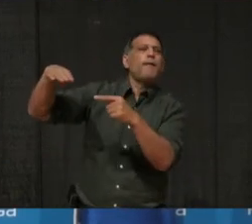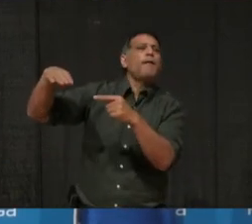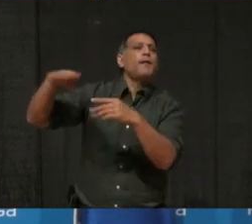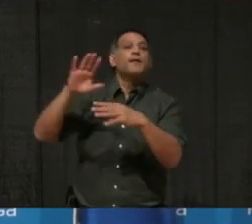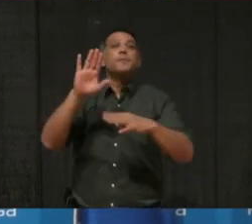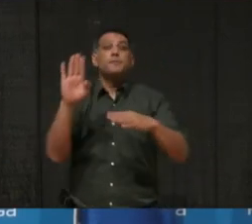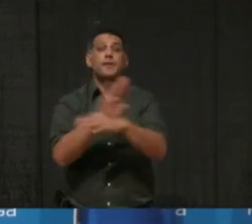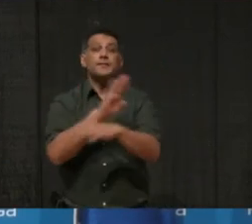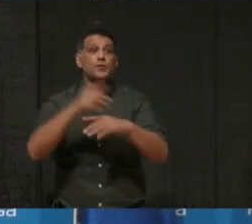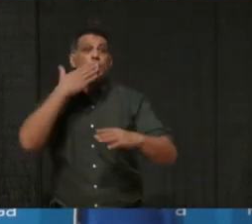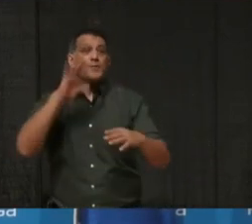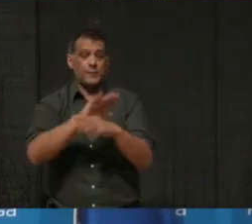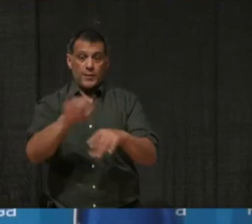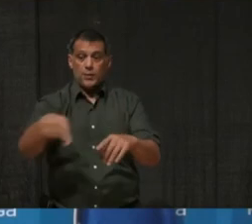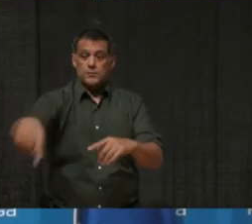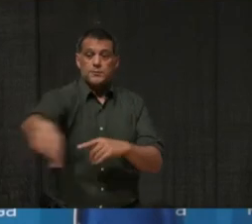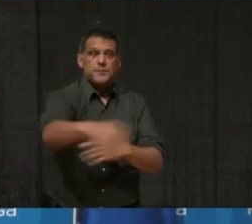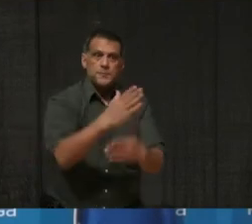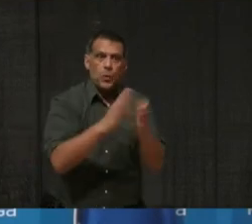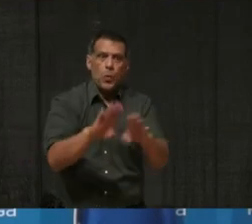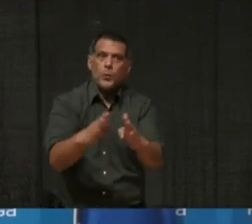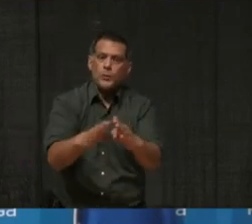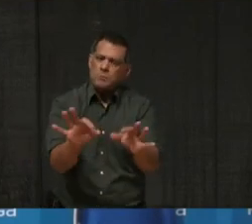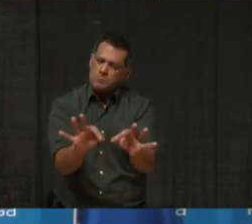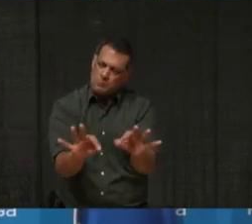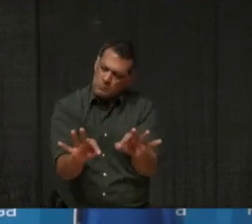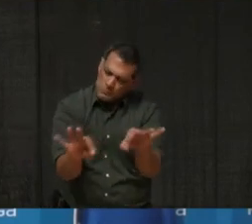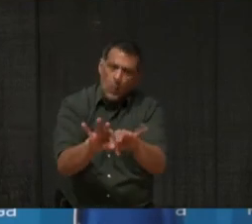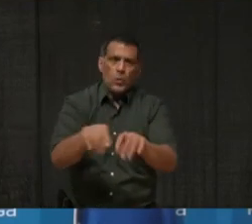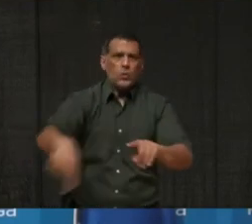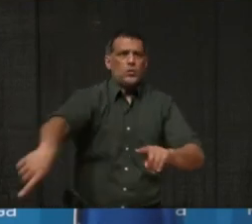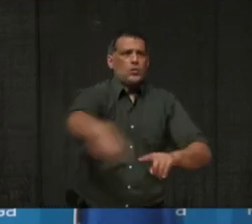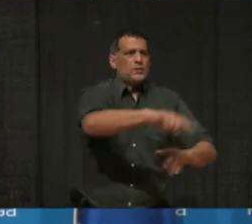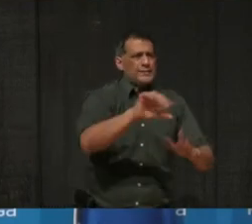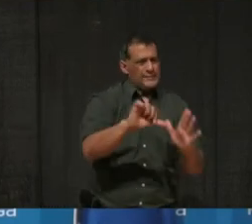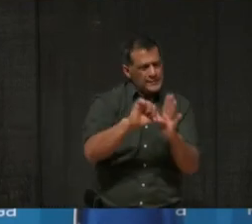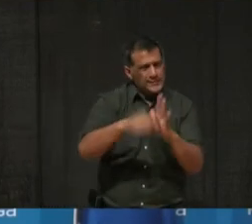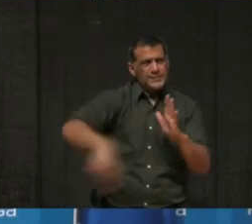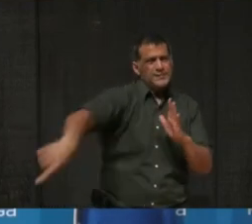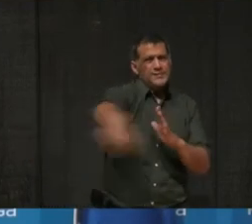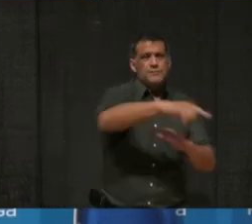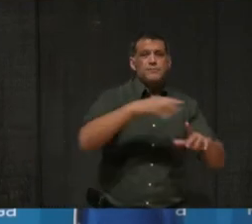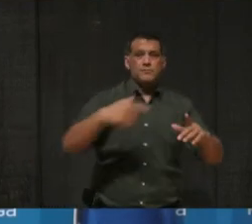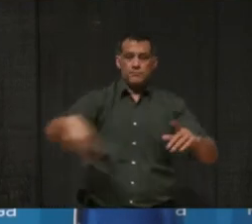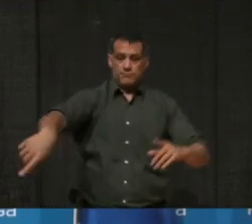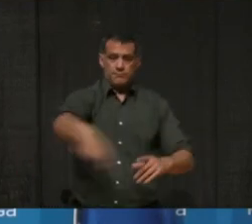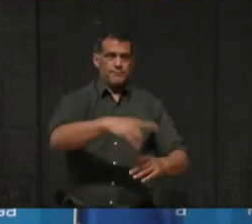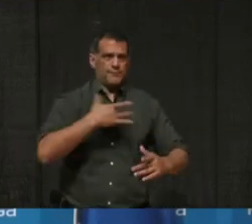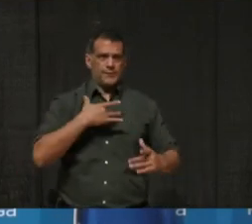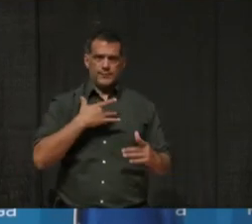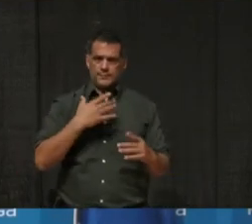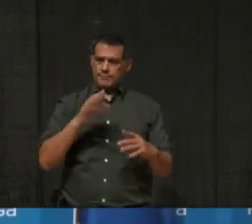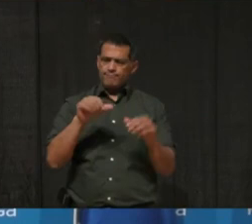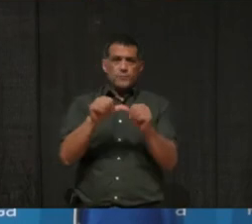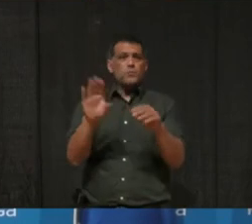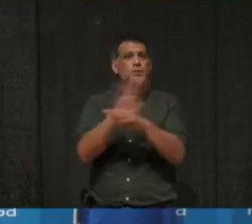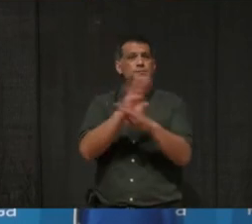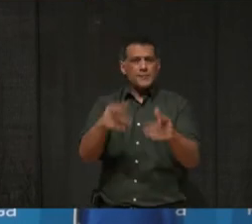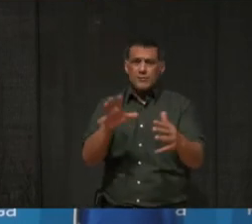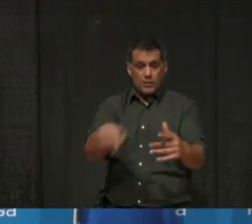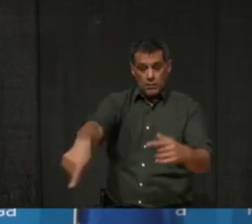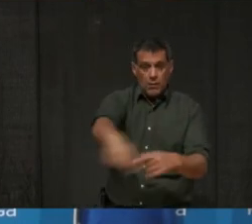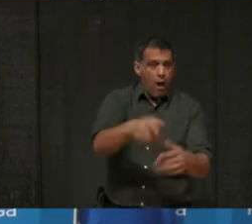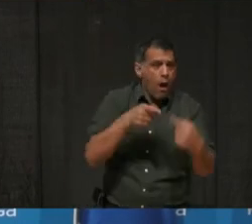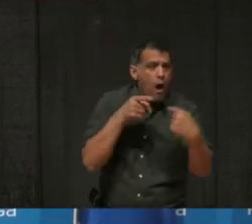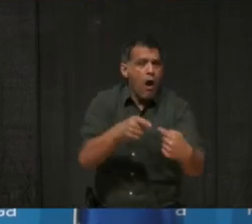businesses. This is so important, as so many of our small business owners continue to struggle from the impacts